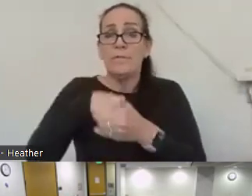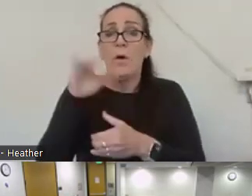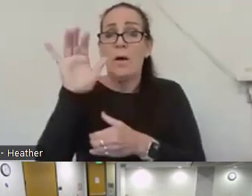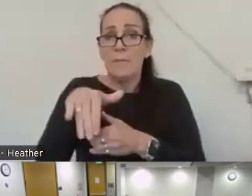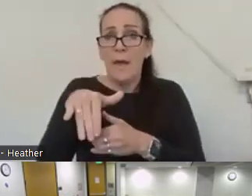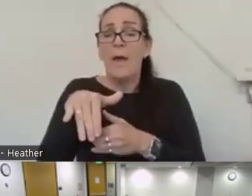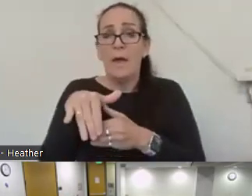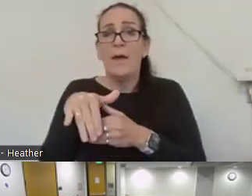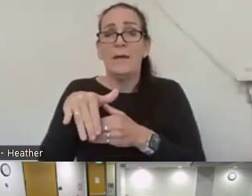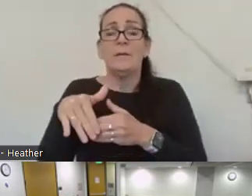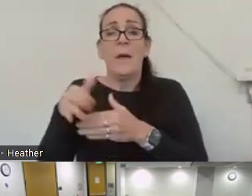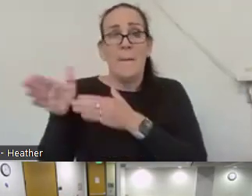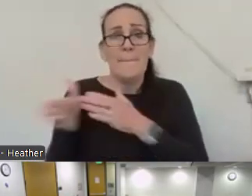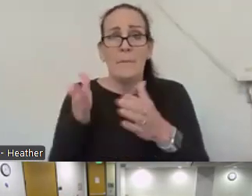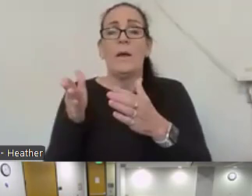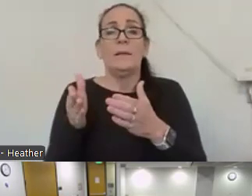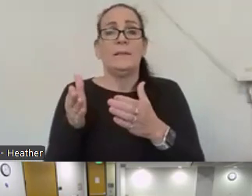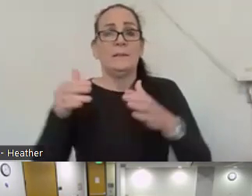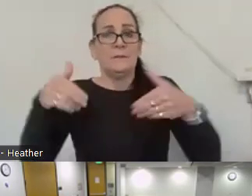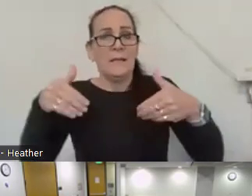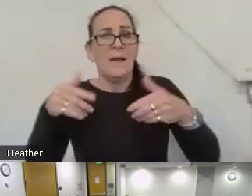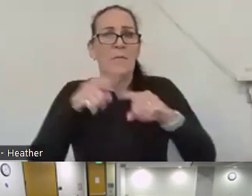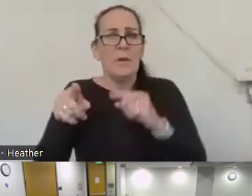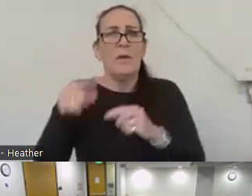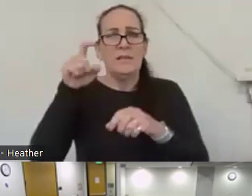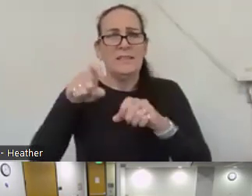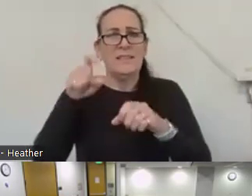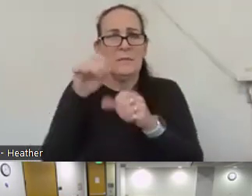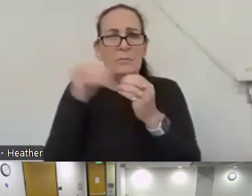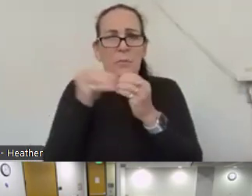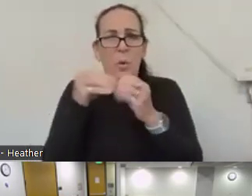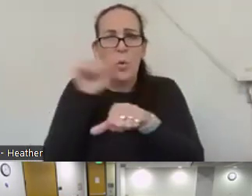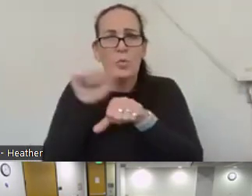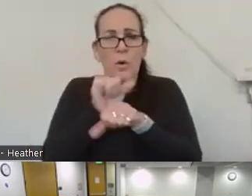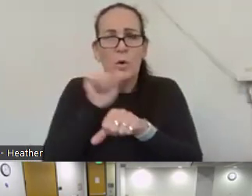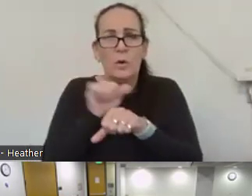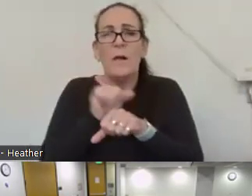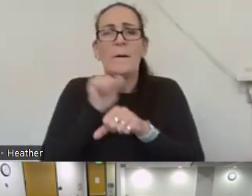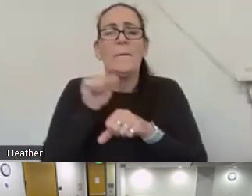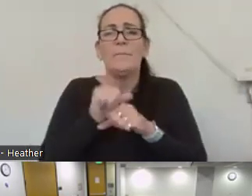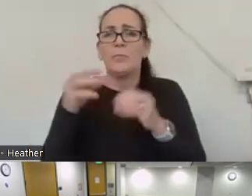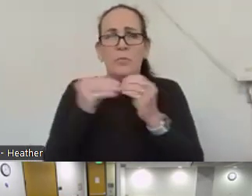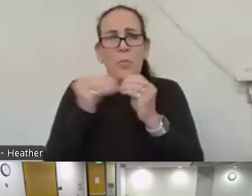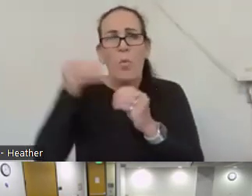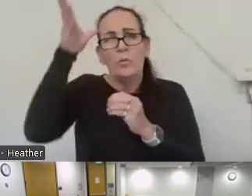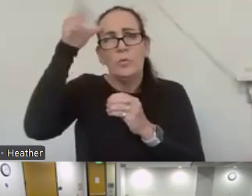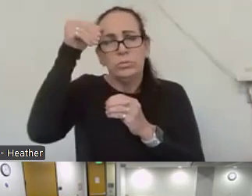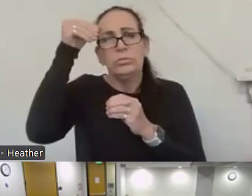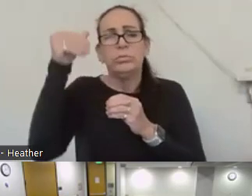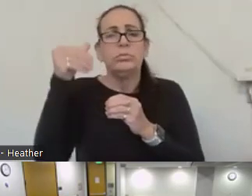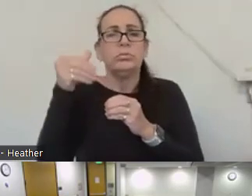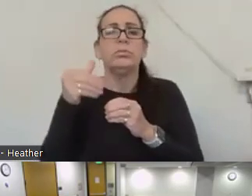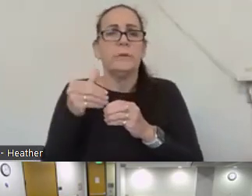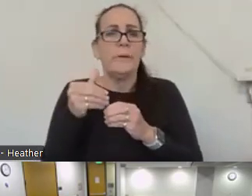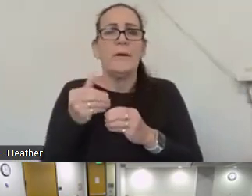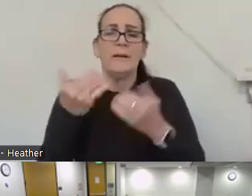have some ideas, but it will take a little bit more work and effort and elbow grease and commitment. And we're outside of our